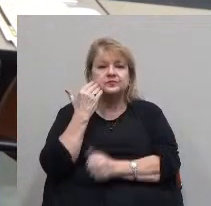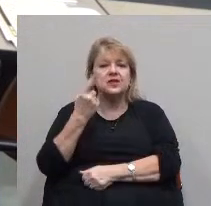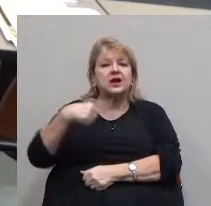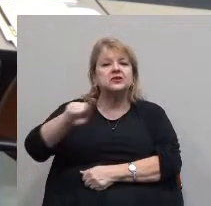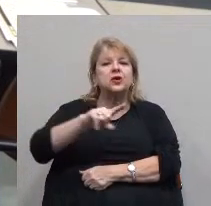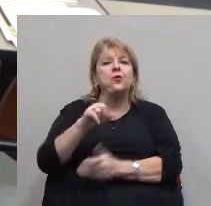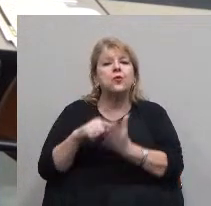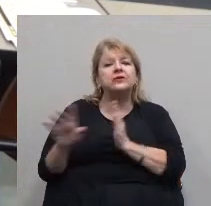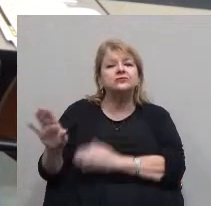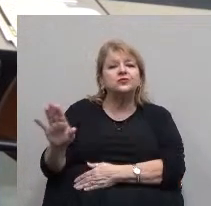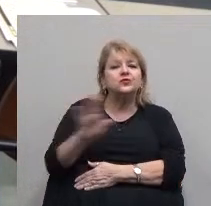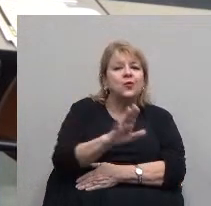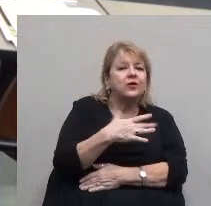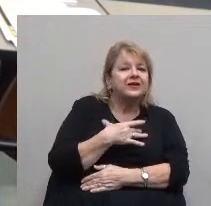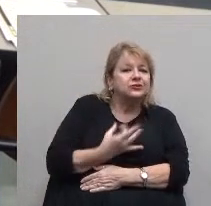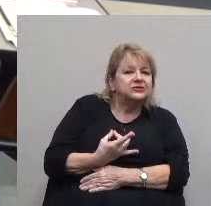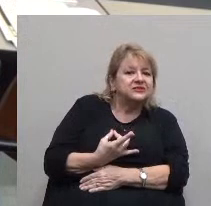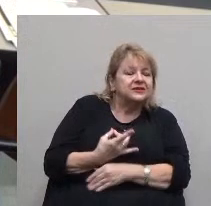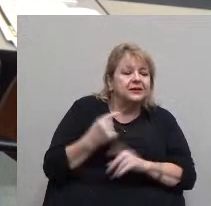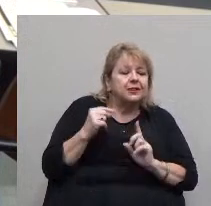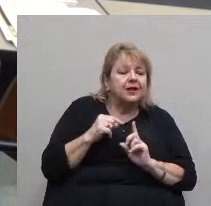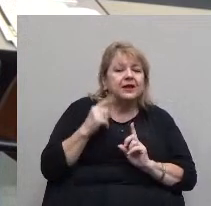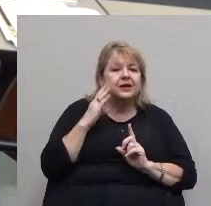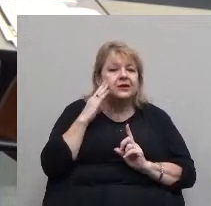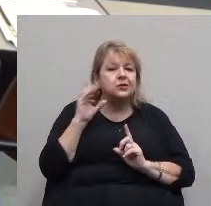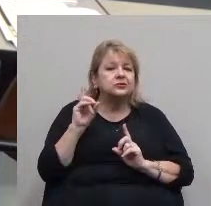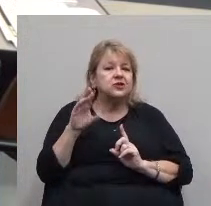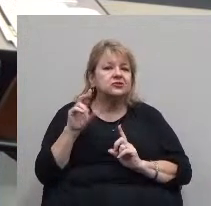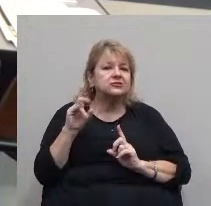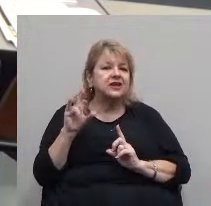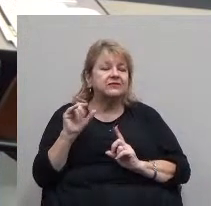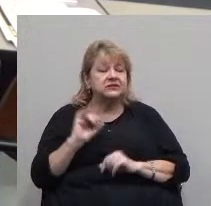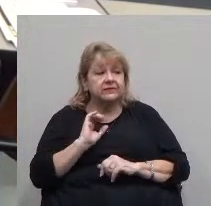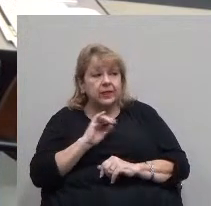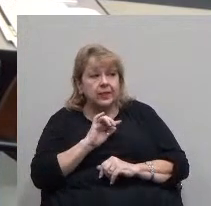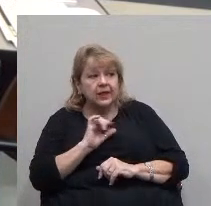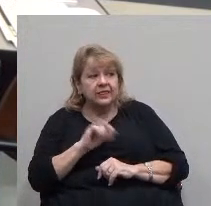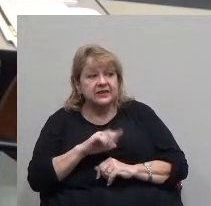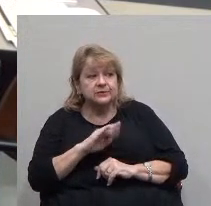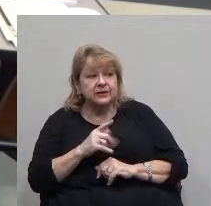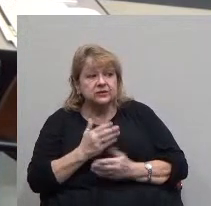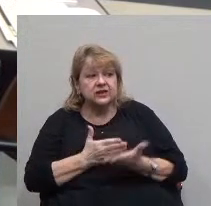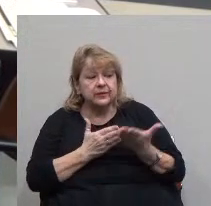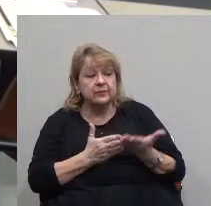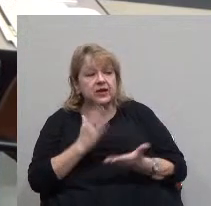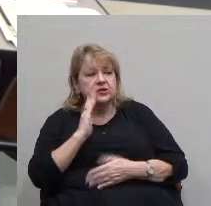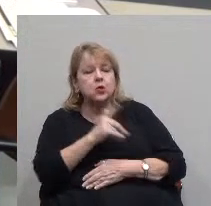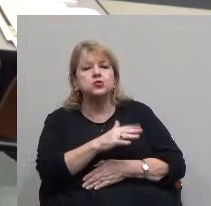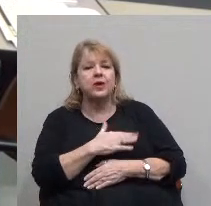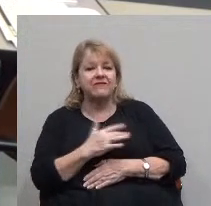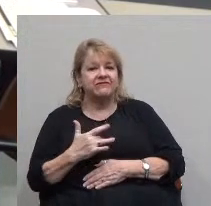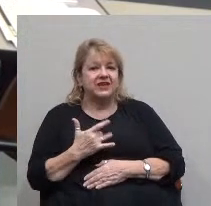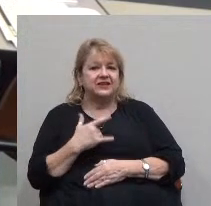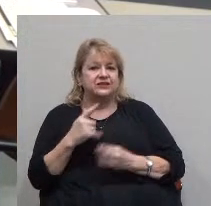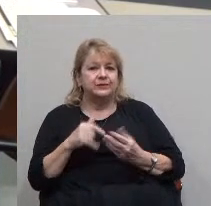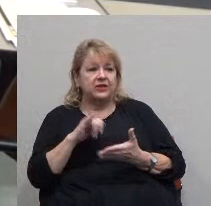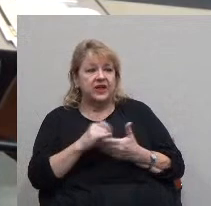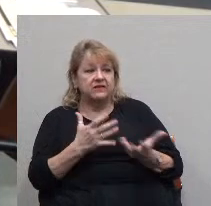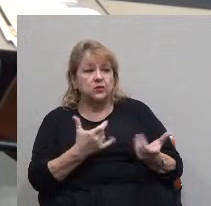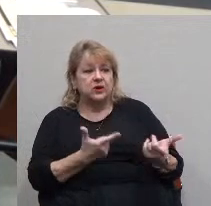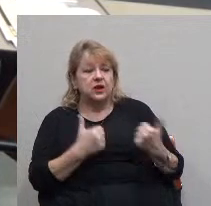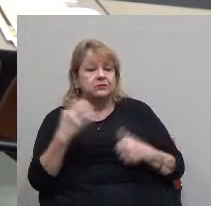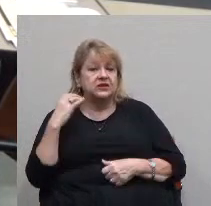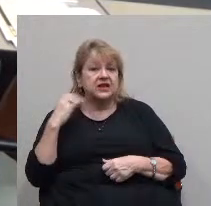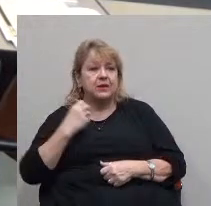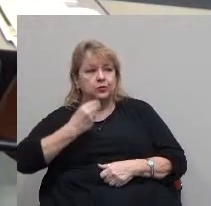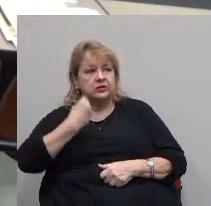interested items ahead of time, so I know Dr. Davis, like I've given her heads up about this bill's coming up. I know you have feelings on this. If you'd like to come to the Capitol,